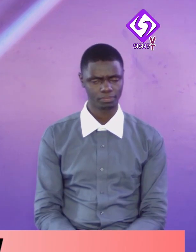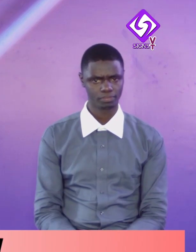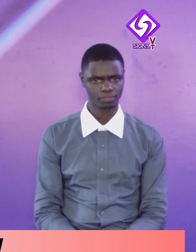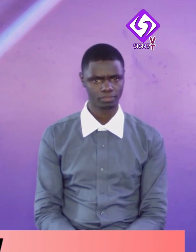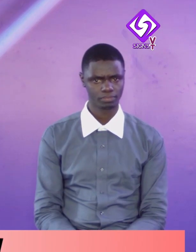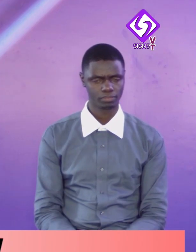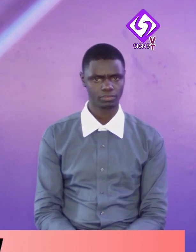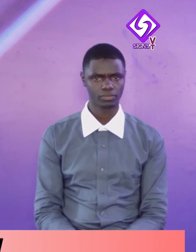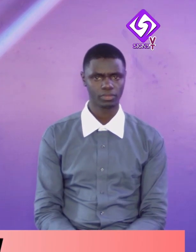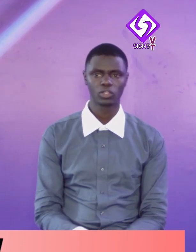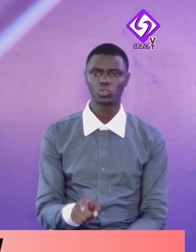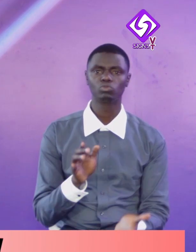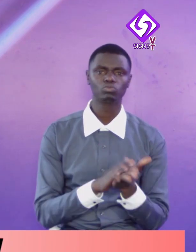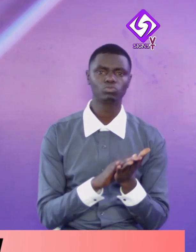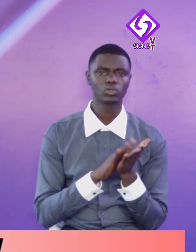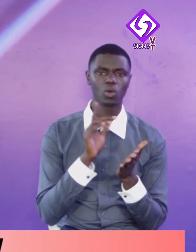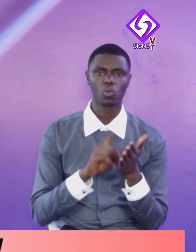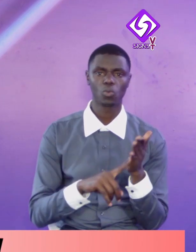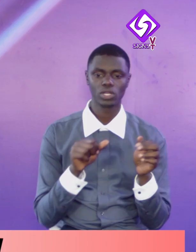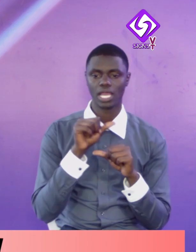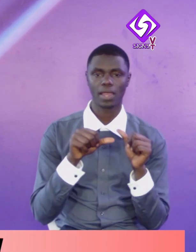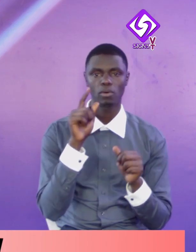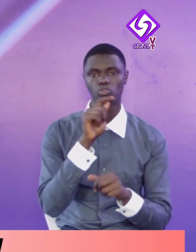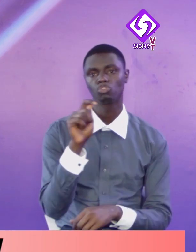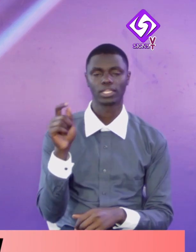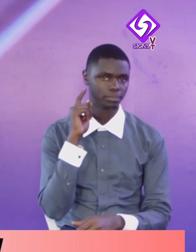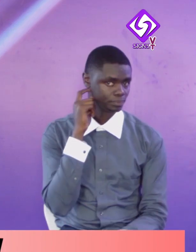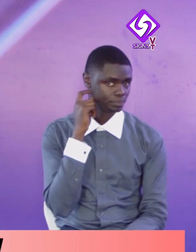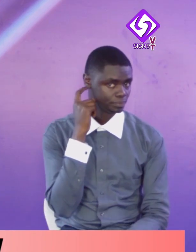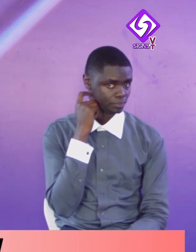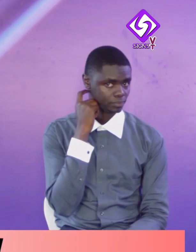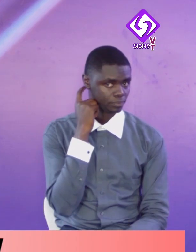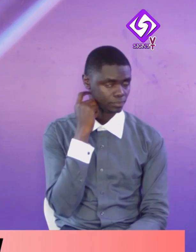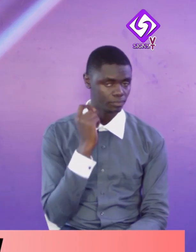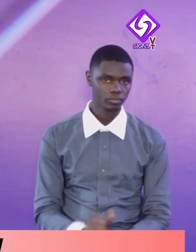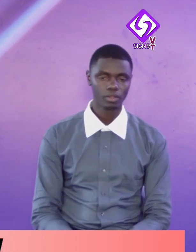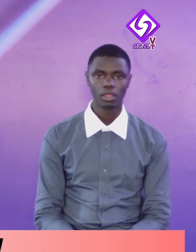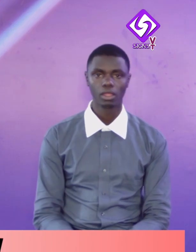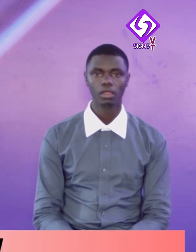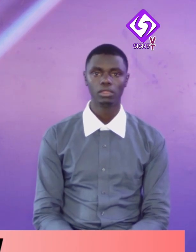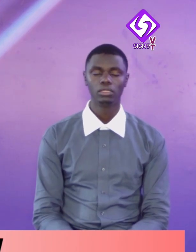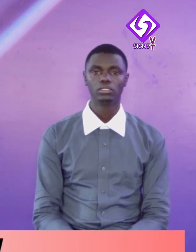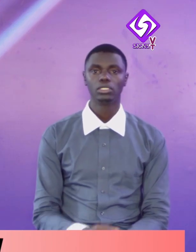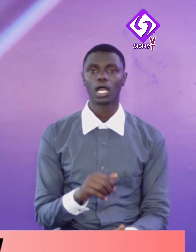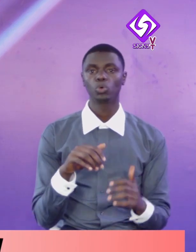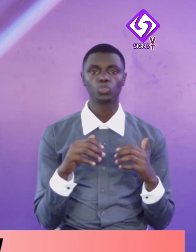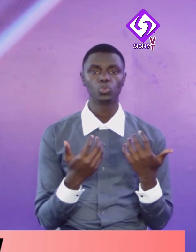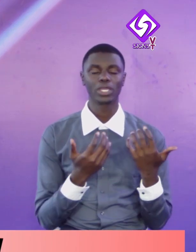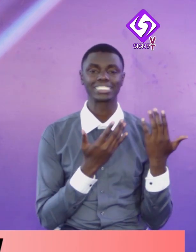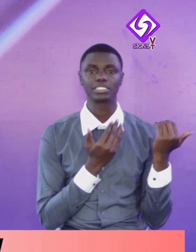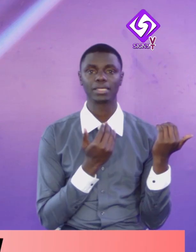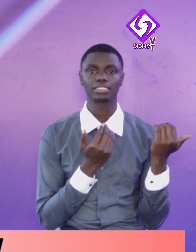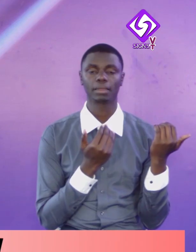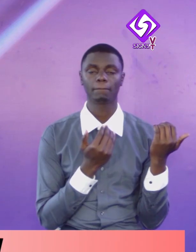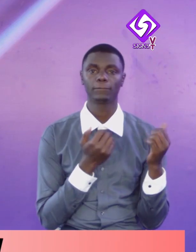what do you have to say about Tottenham? How do you expect them to perform this